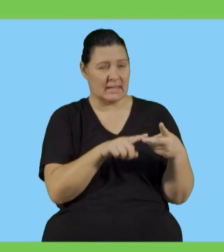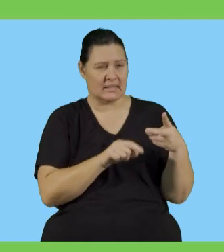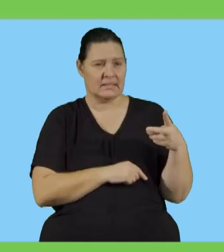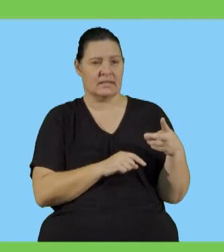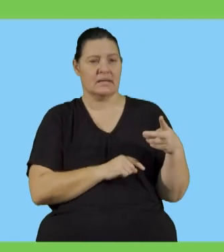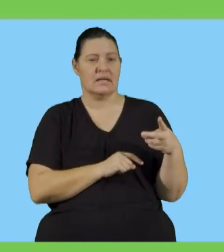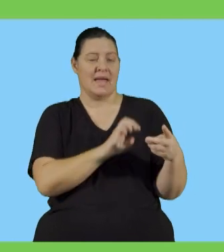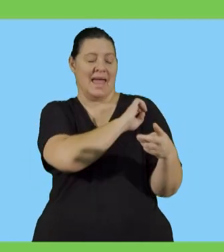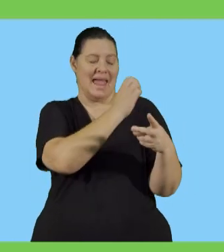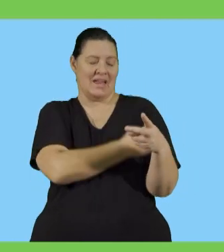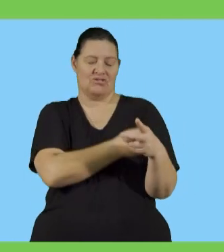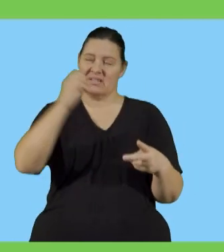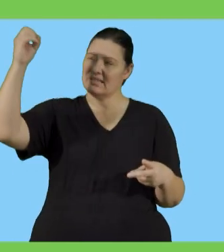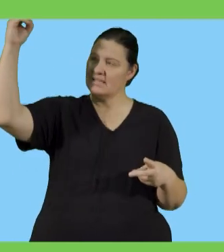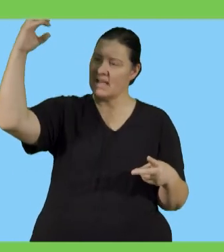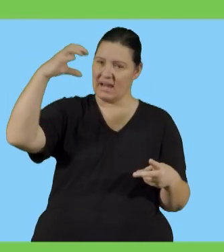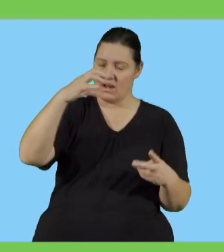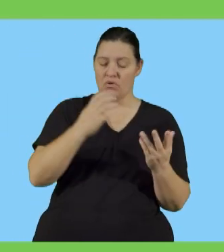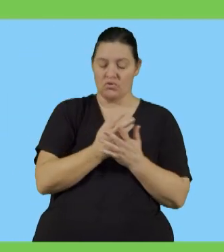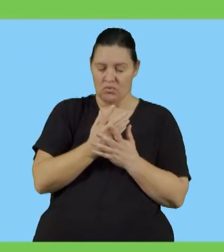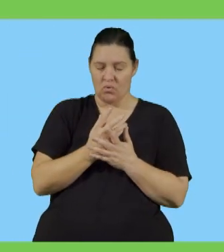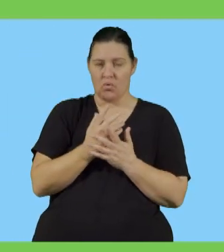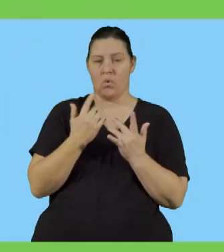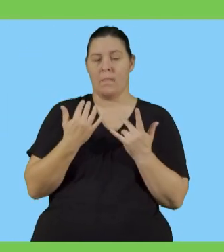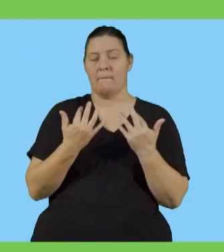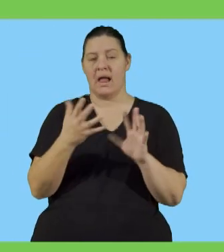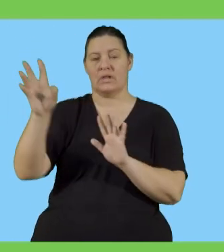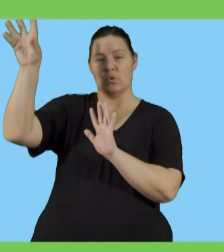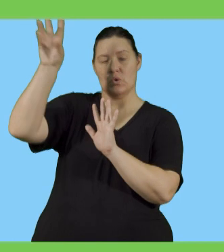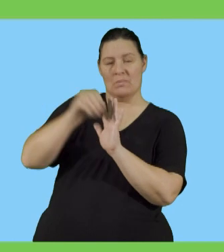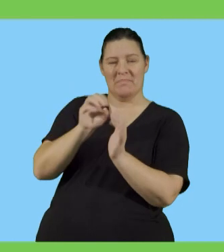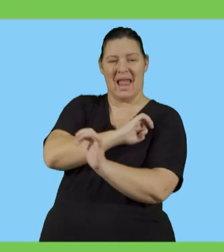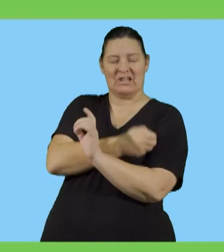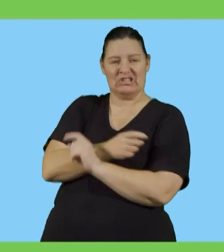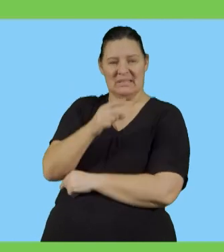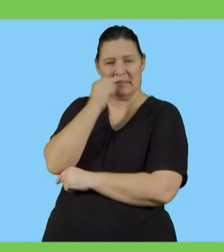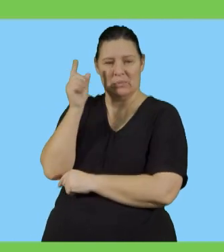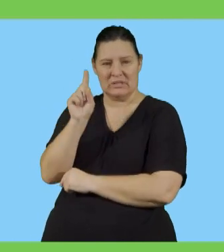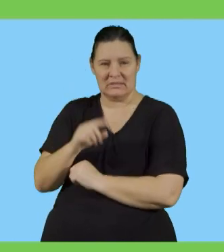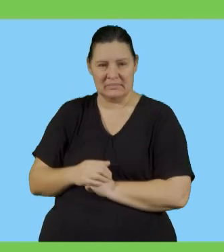the energy of the sun absorbed by the plant. What is that energy called?